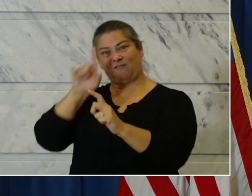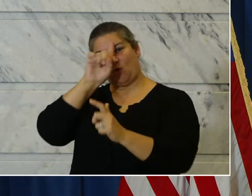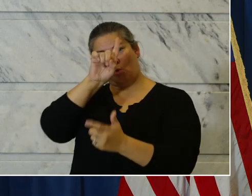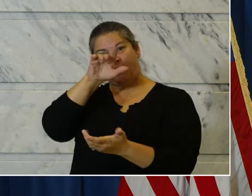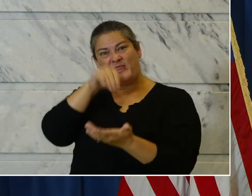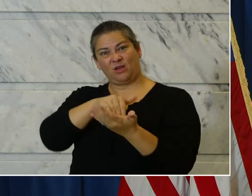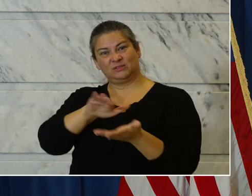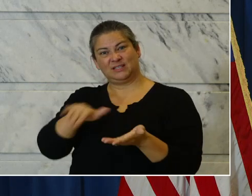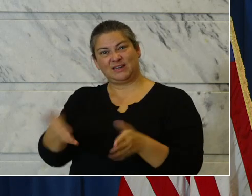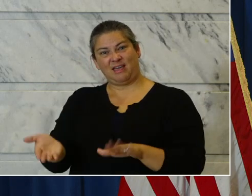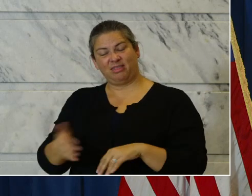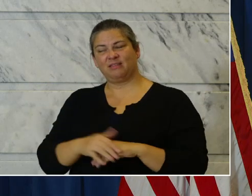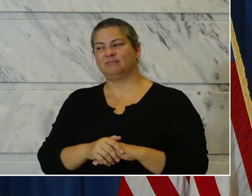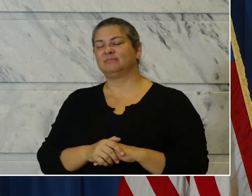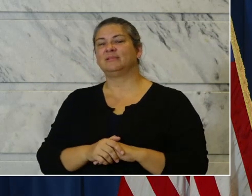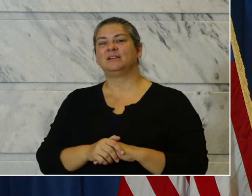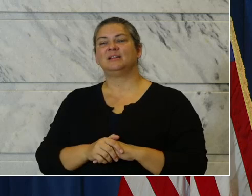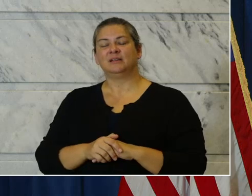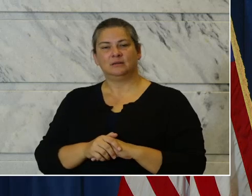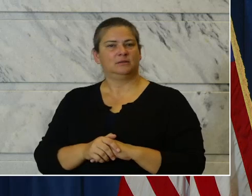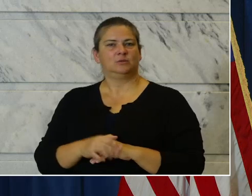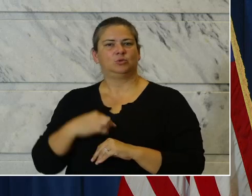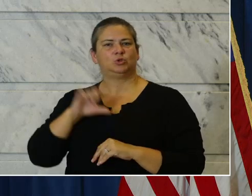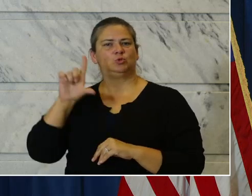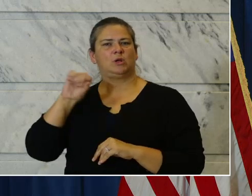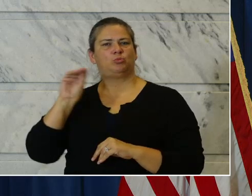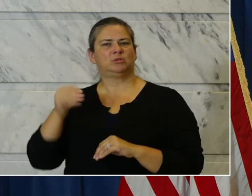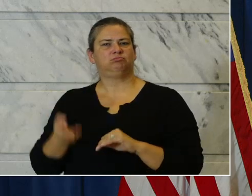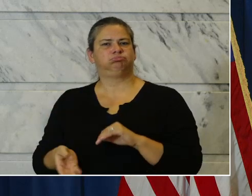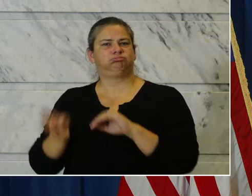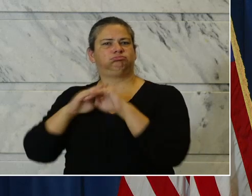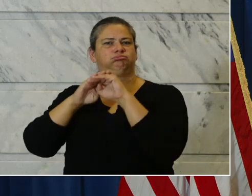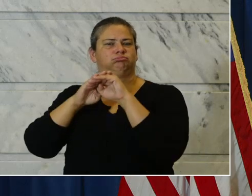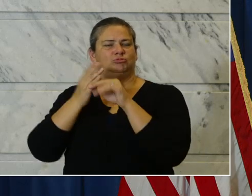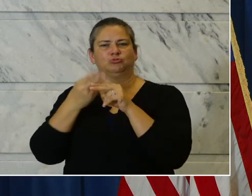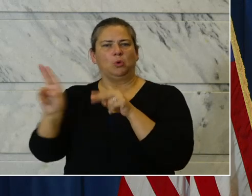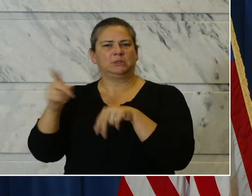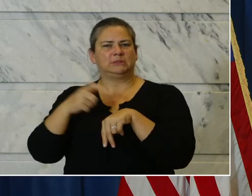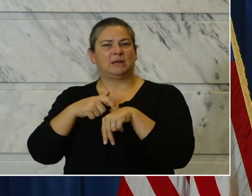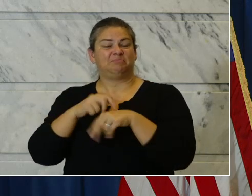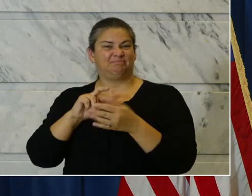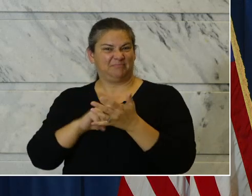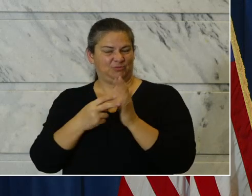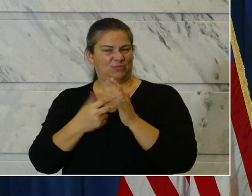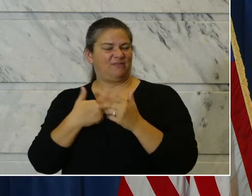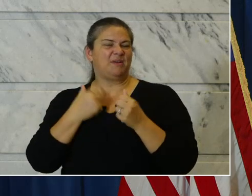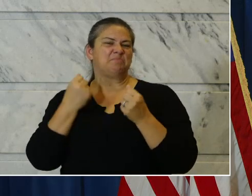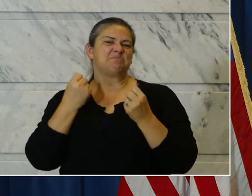added 20% in that short time just shows that when we have a lot of cases,